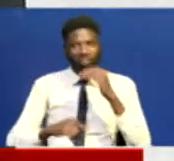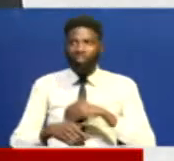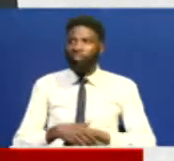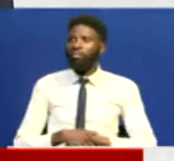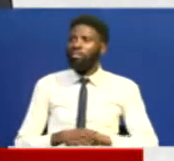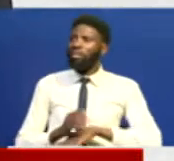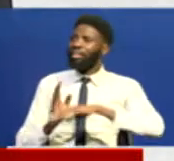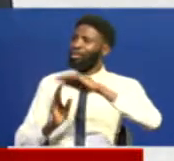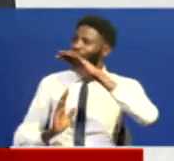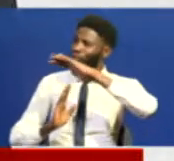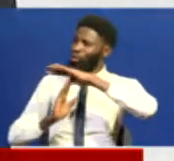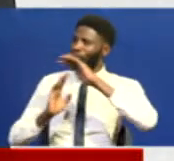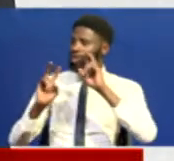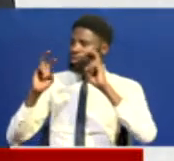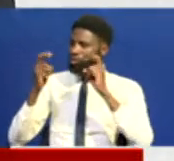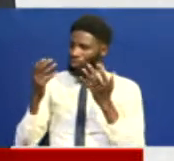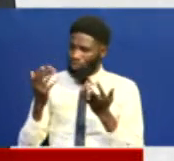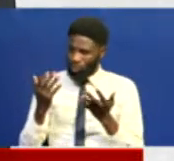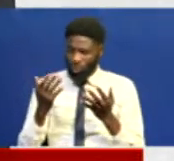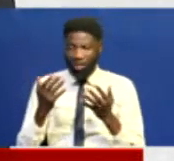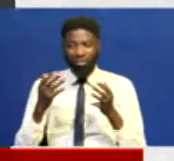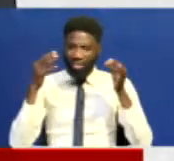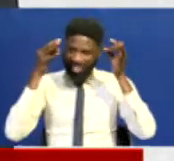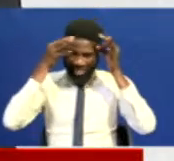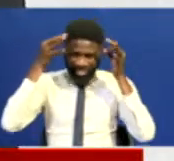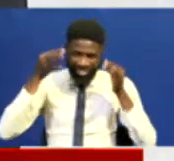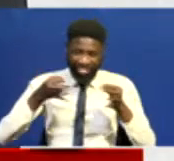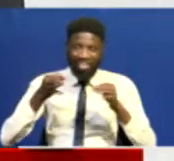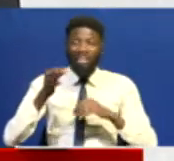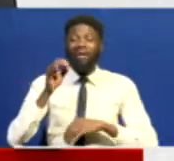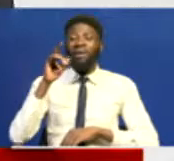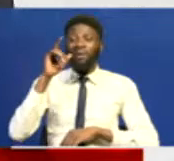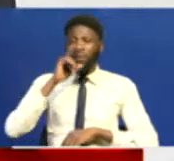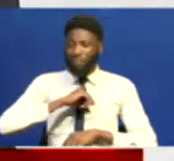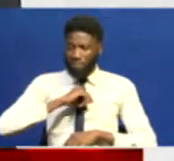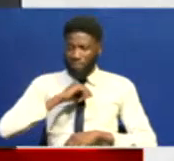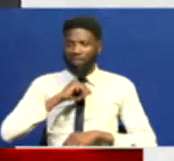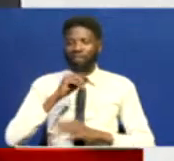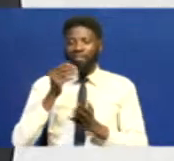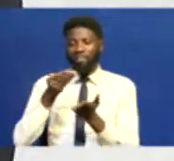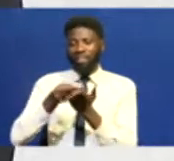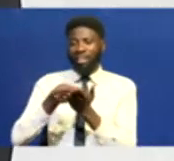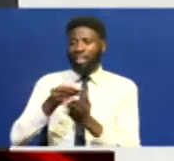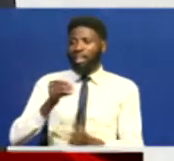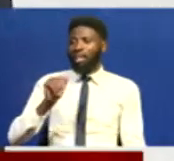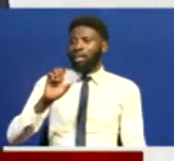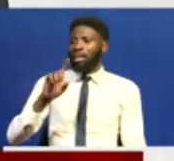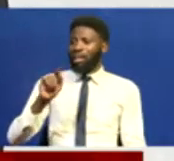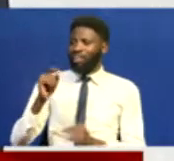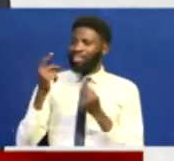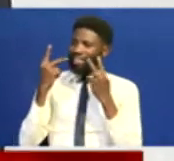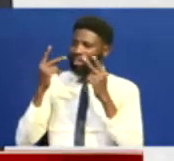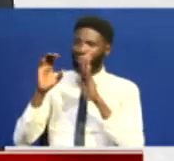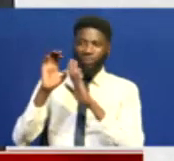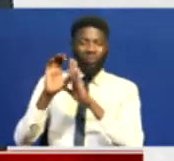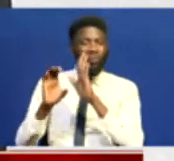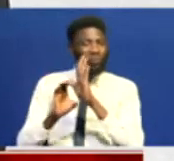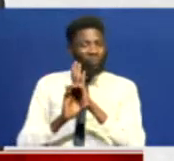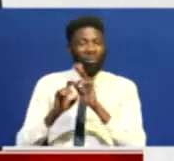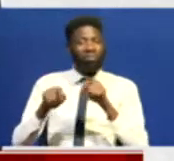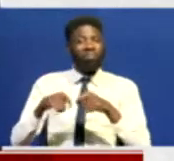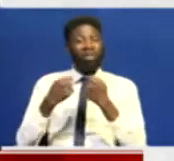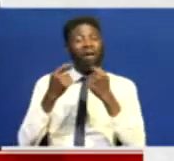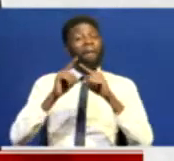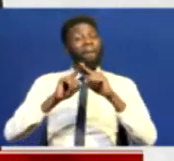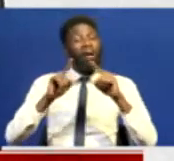that the ruling has come out. The Finance Act has been seen for the large parts that it's an unconstitutional in some aspects. However,